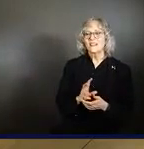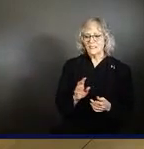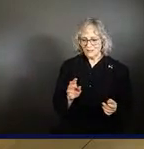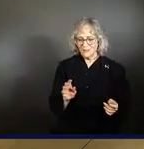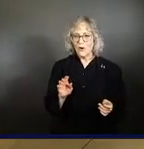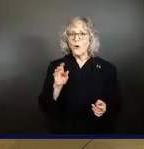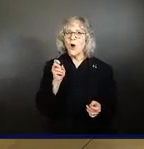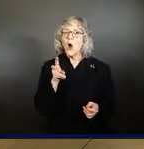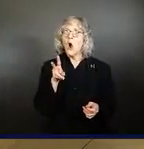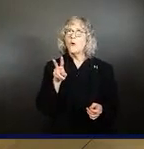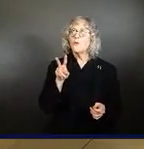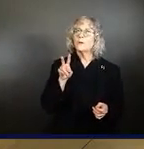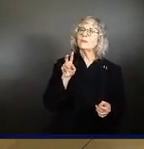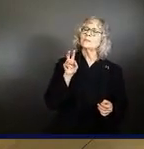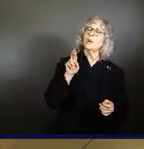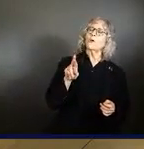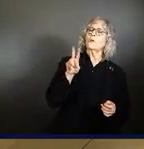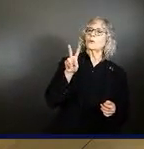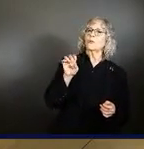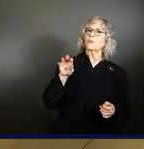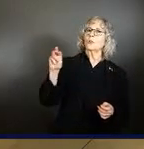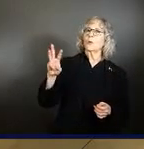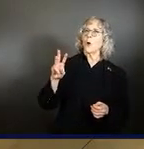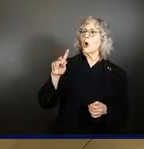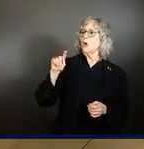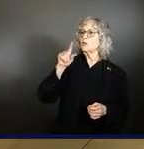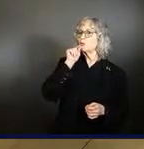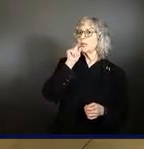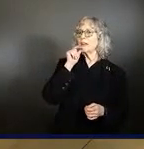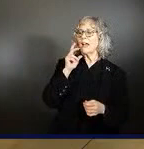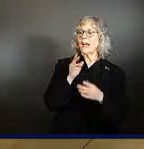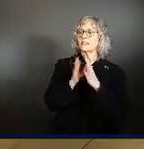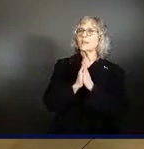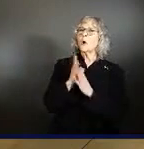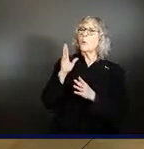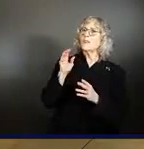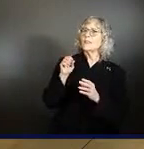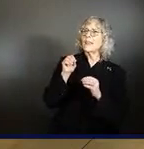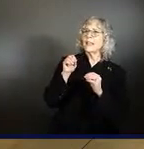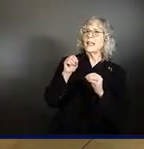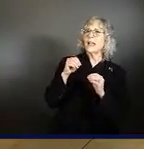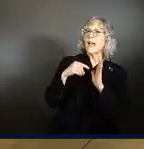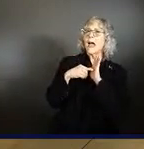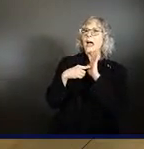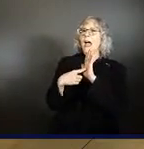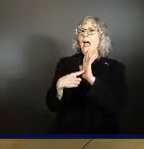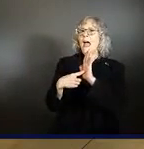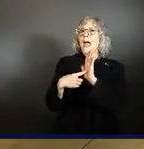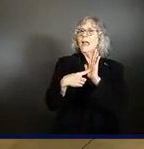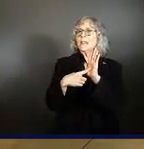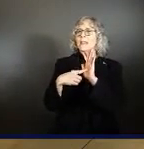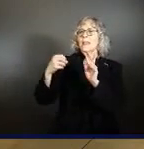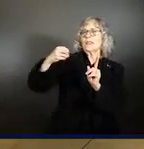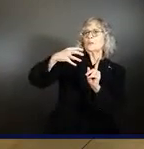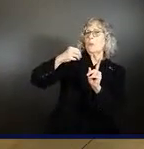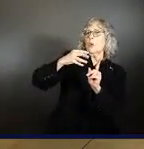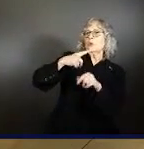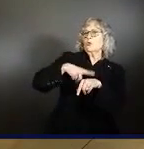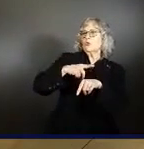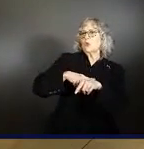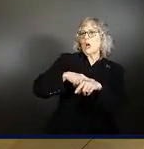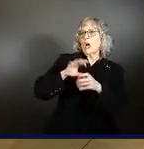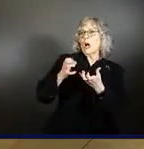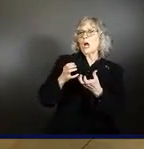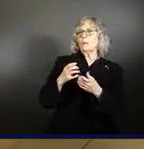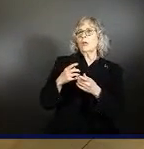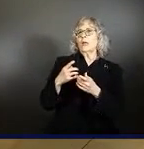asks, what was the exposure time of the released images, and how does the Webb's deep field compare to Hubble's ultra deep